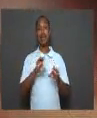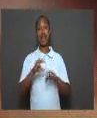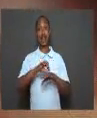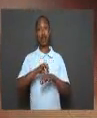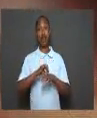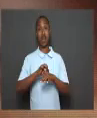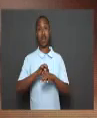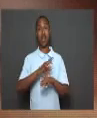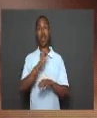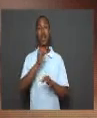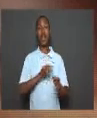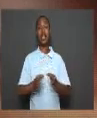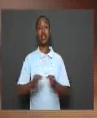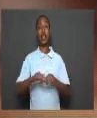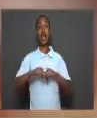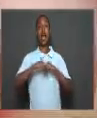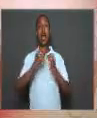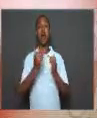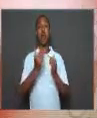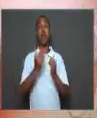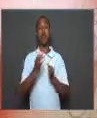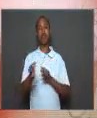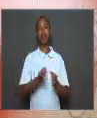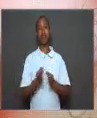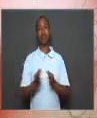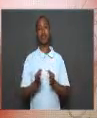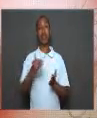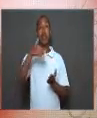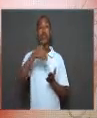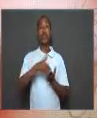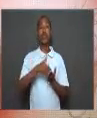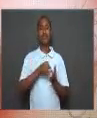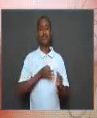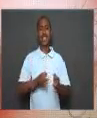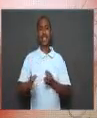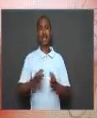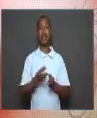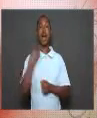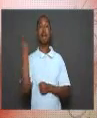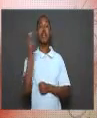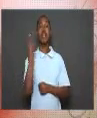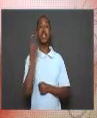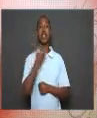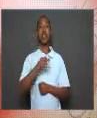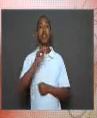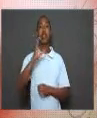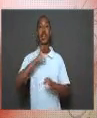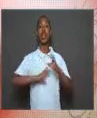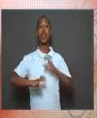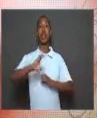explain how it is carried out. We will also describe the application of